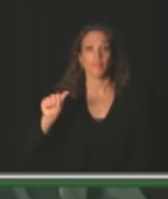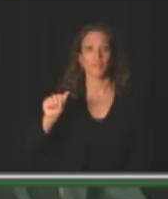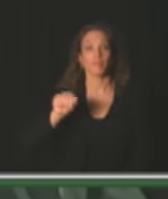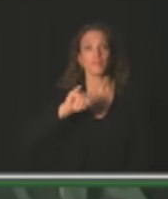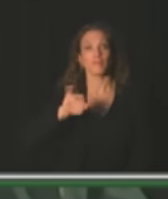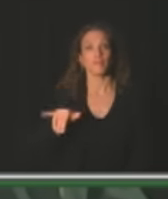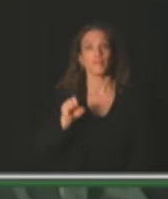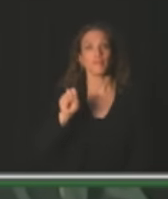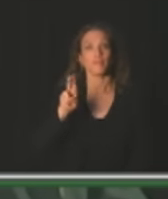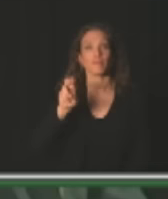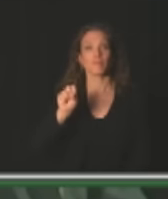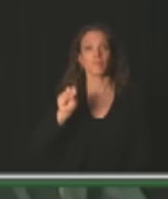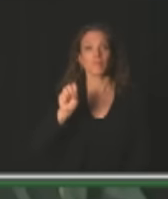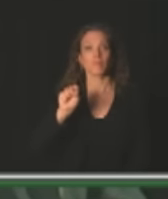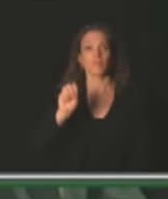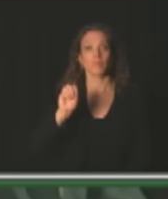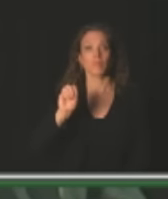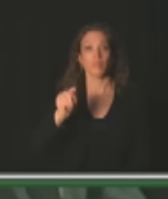Jesus Soto,